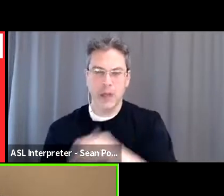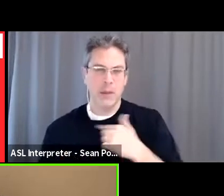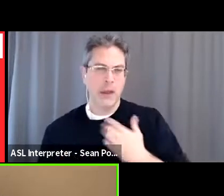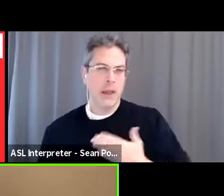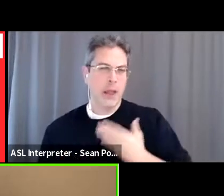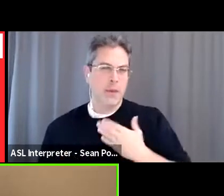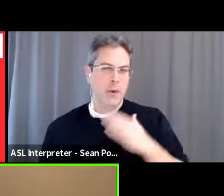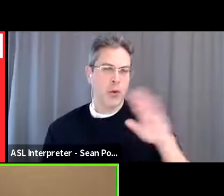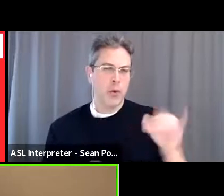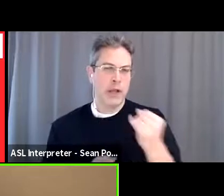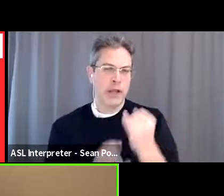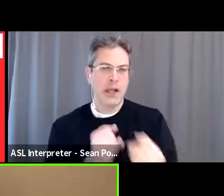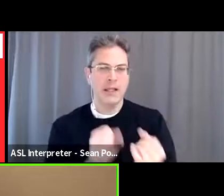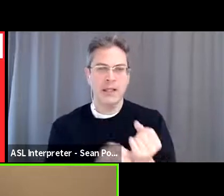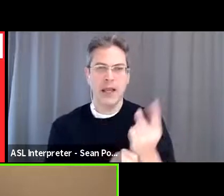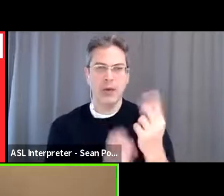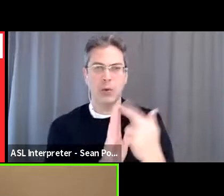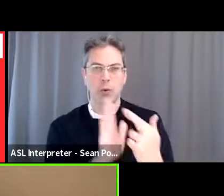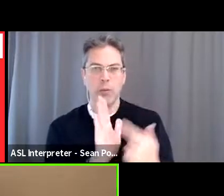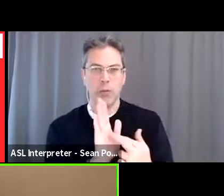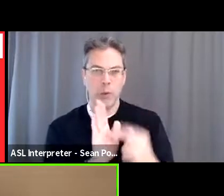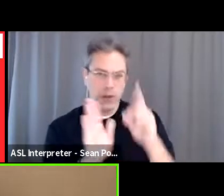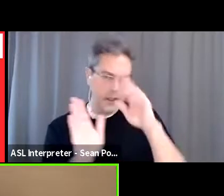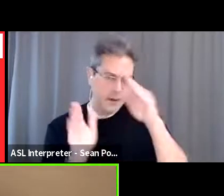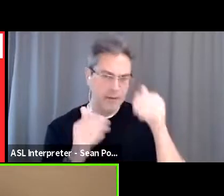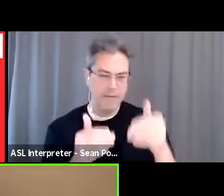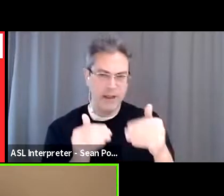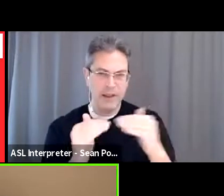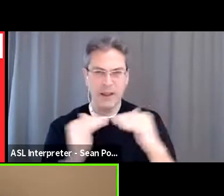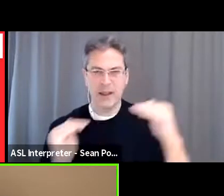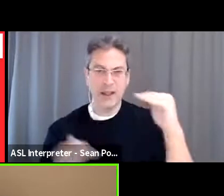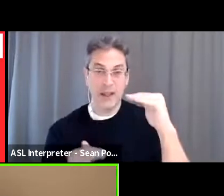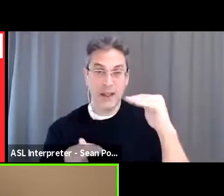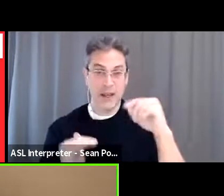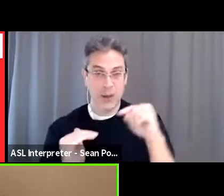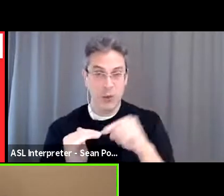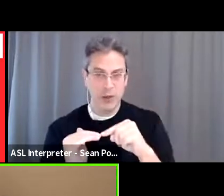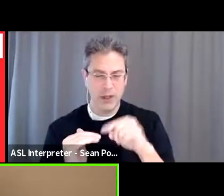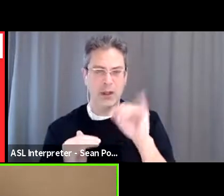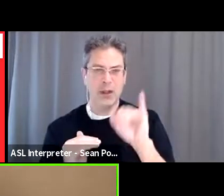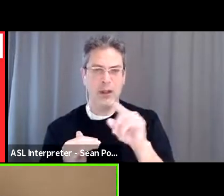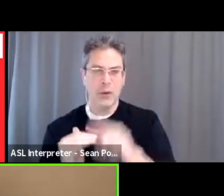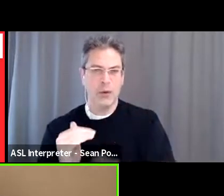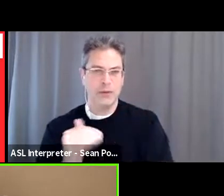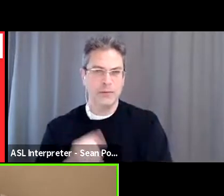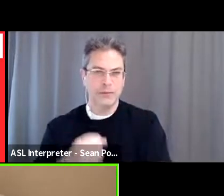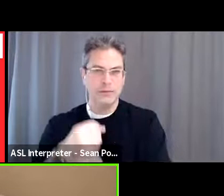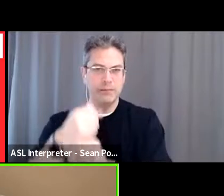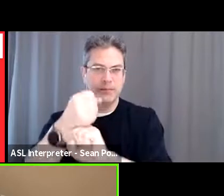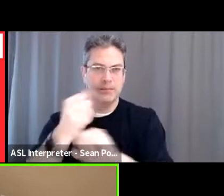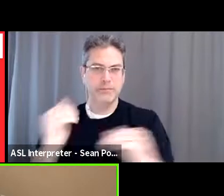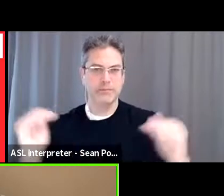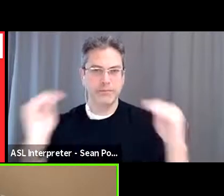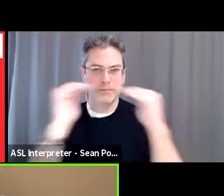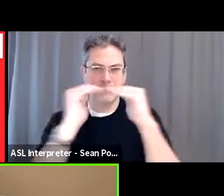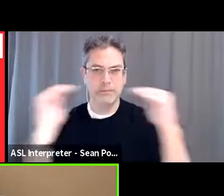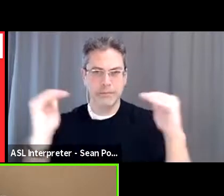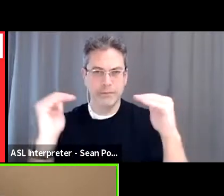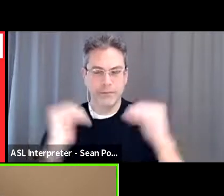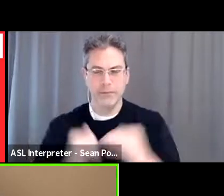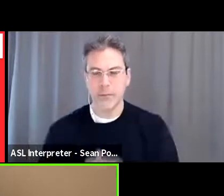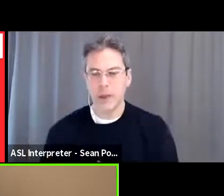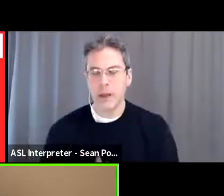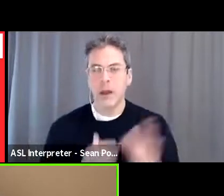on inequities, and redressing those inequities hopefully will be the hallmark of the recovery. On to the one thing, the one